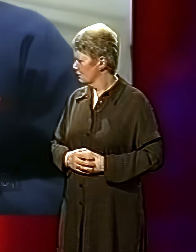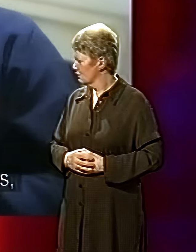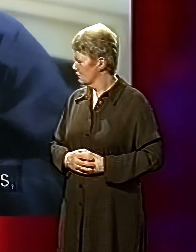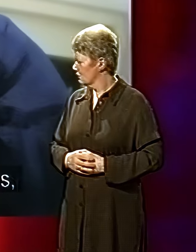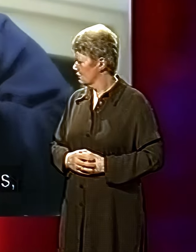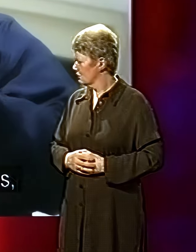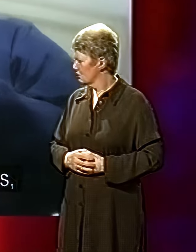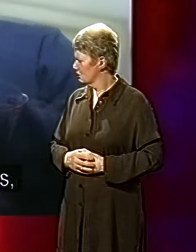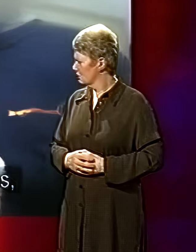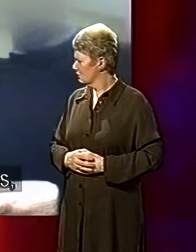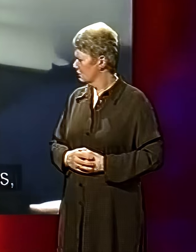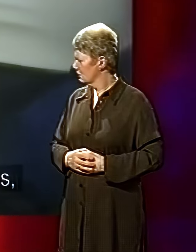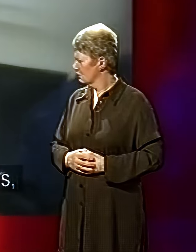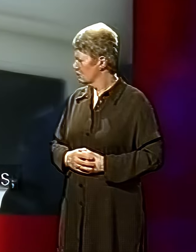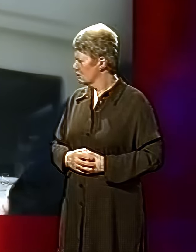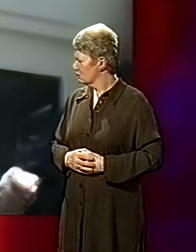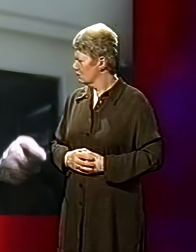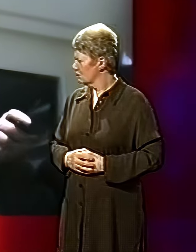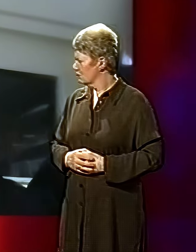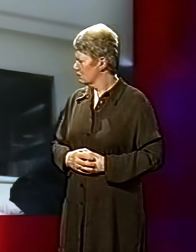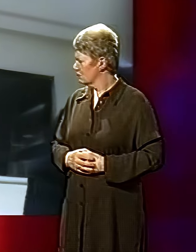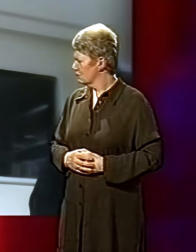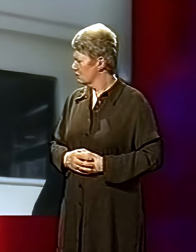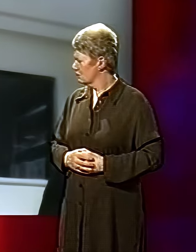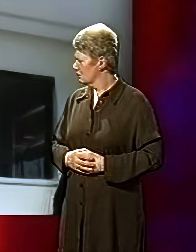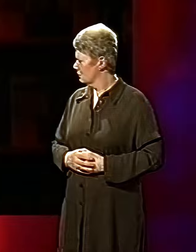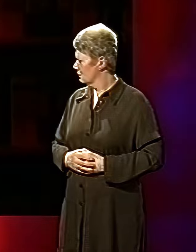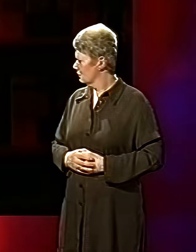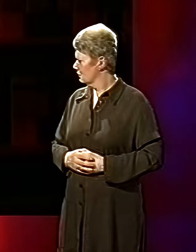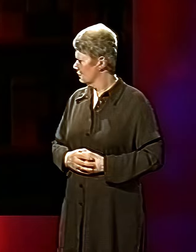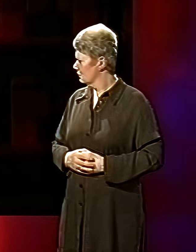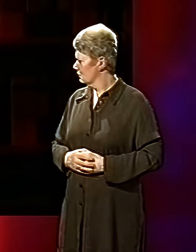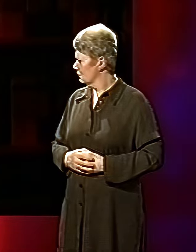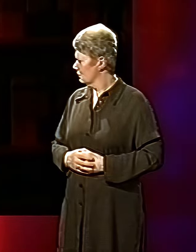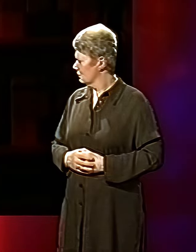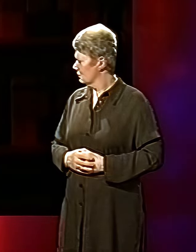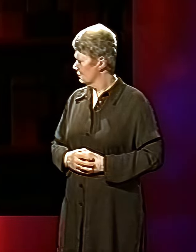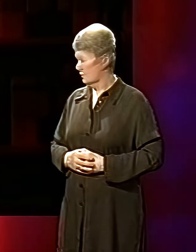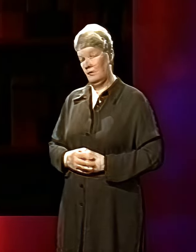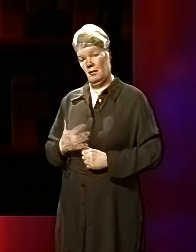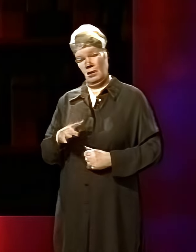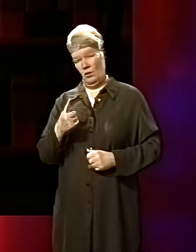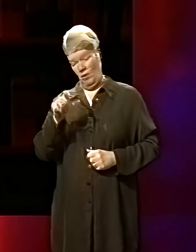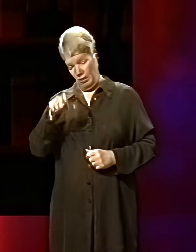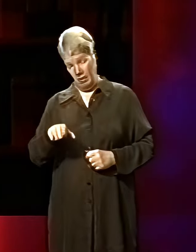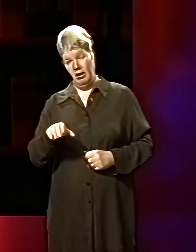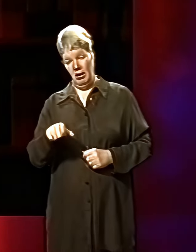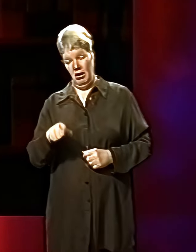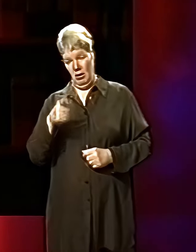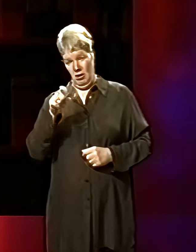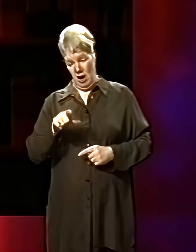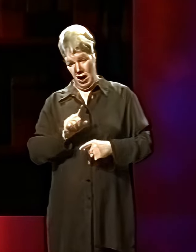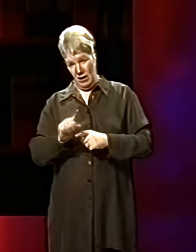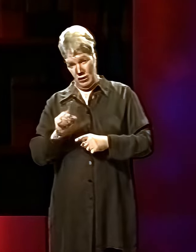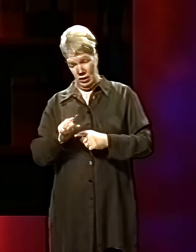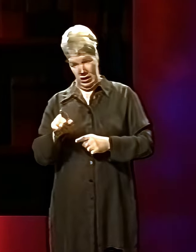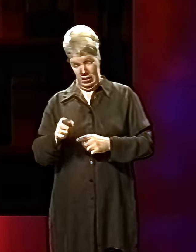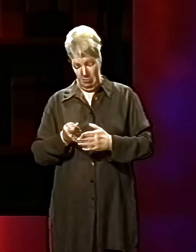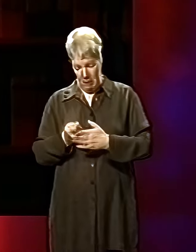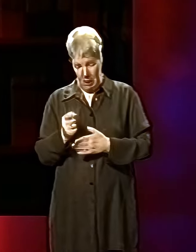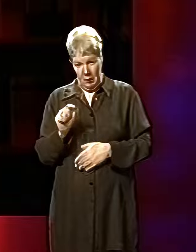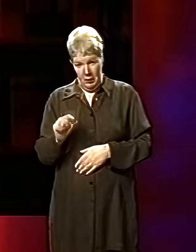Monday and trying to find the late fees, it's a vicious circle. I came across one case where one person, every single week, she was paying a